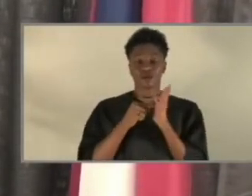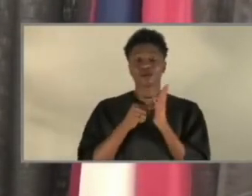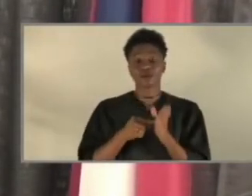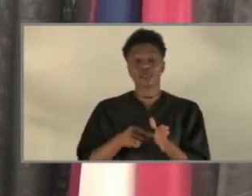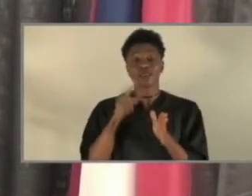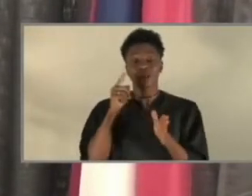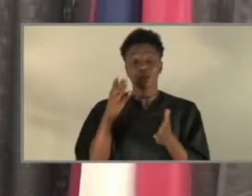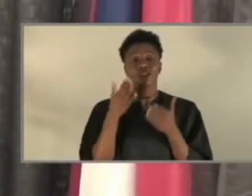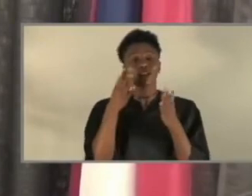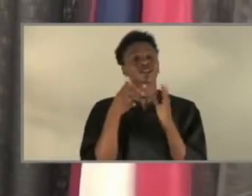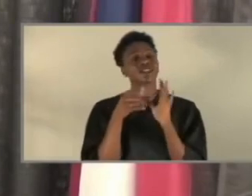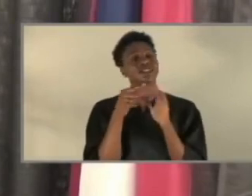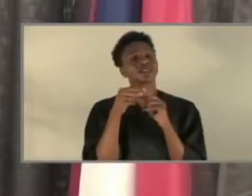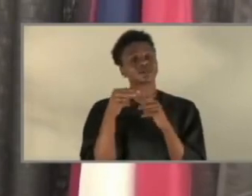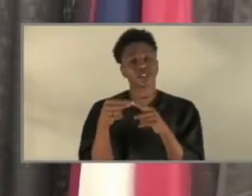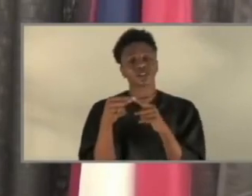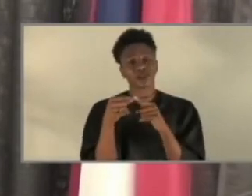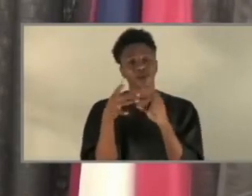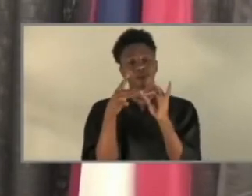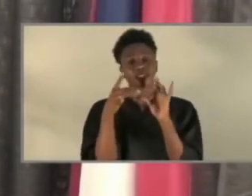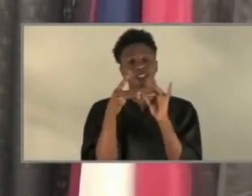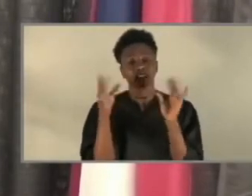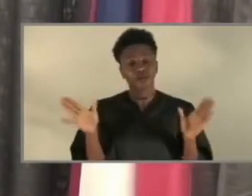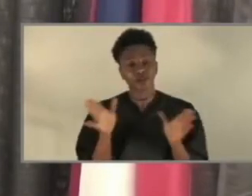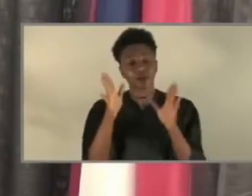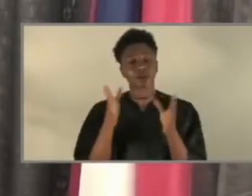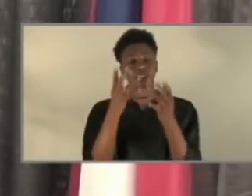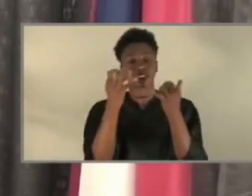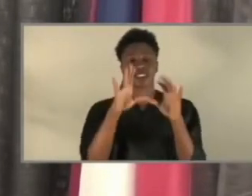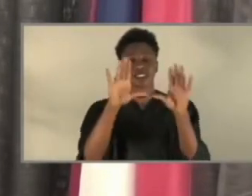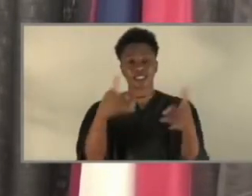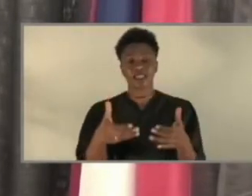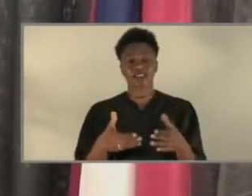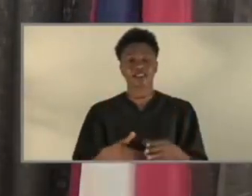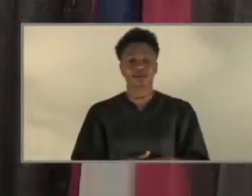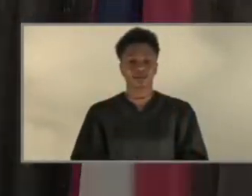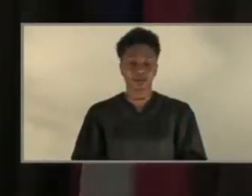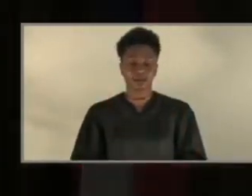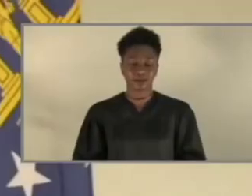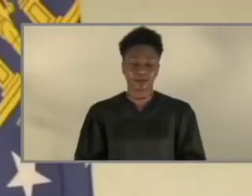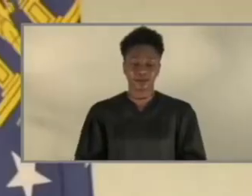a special message of encouragement to this class.